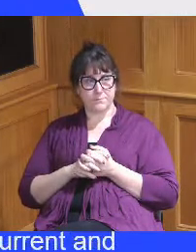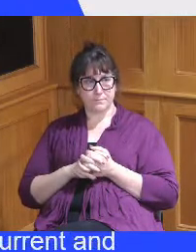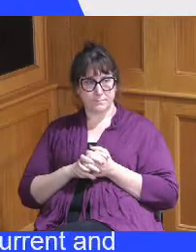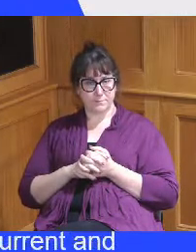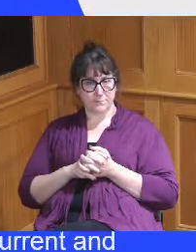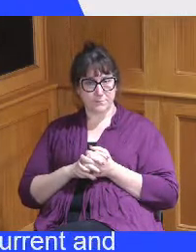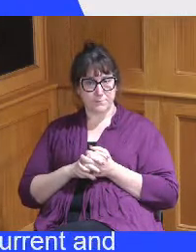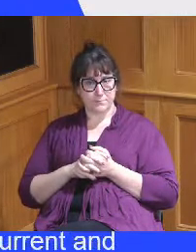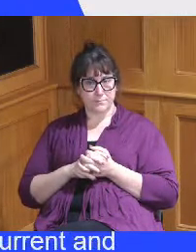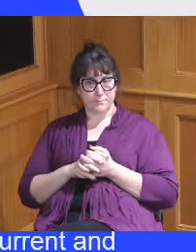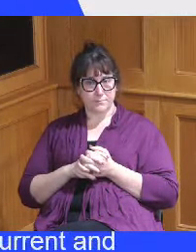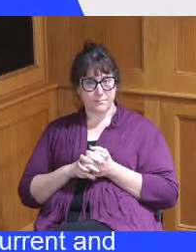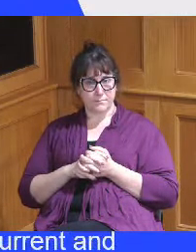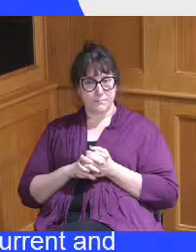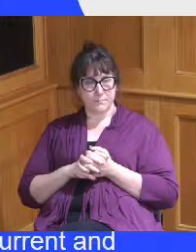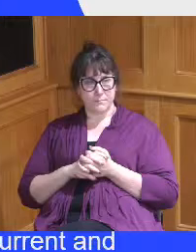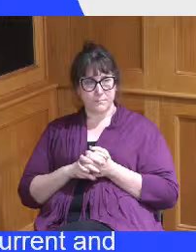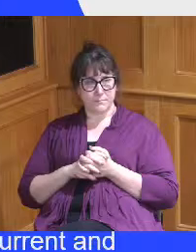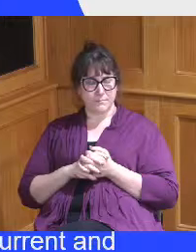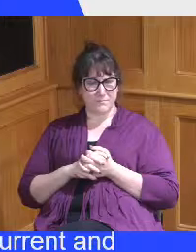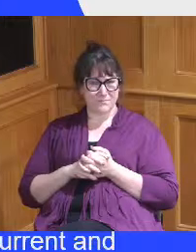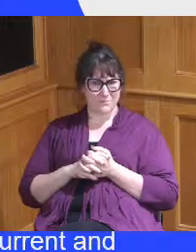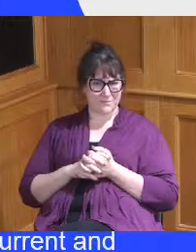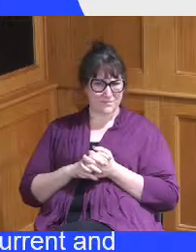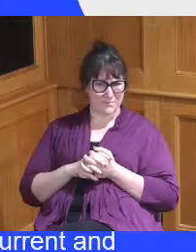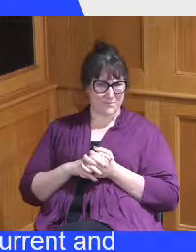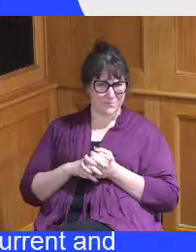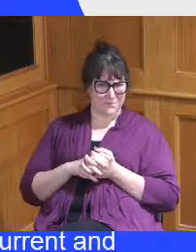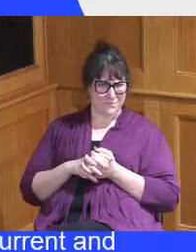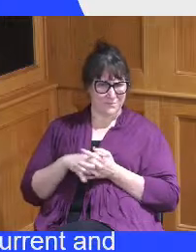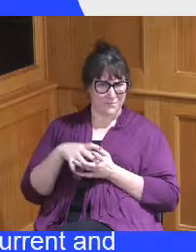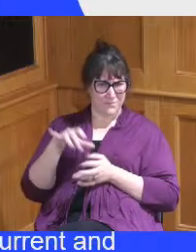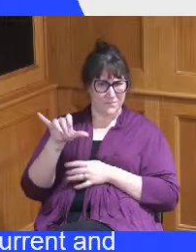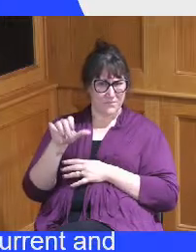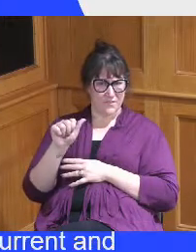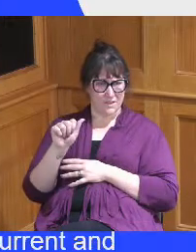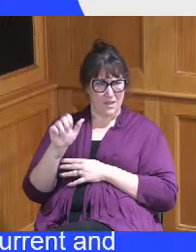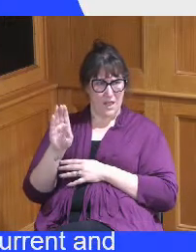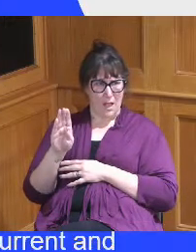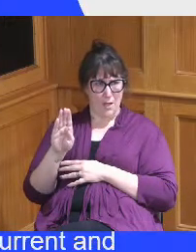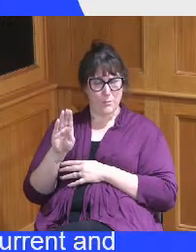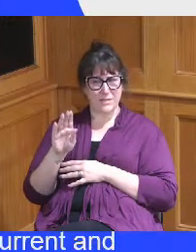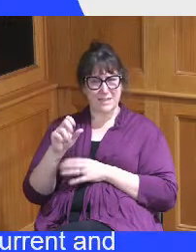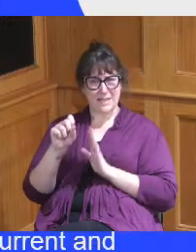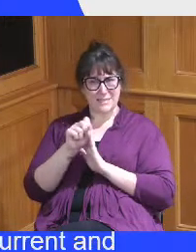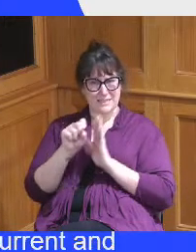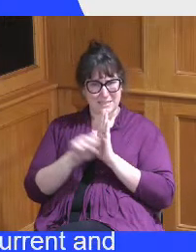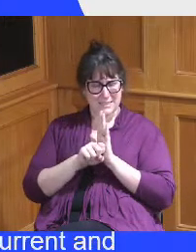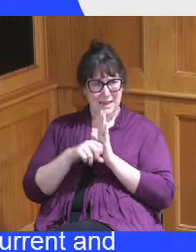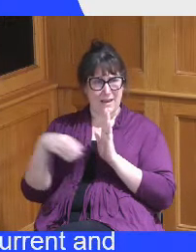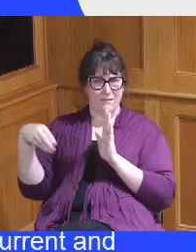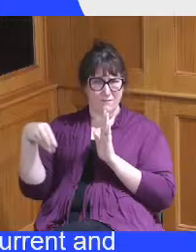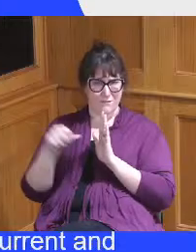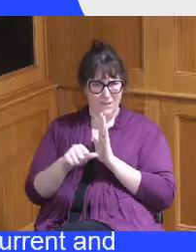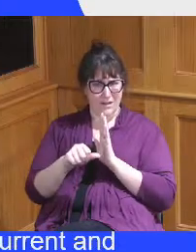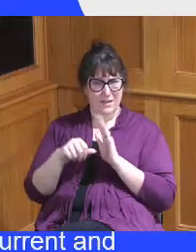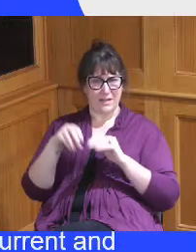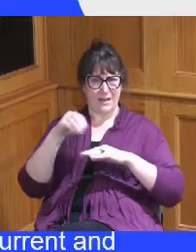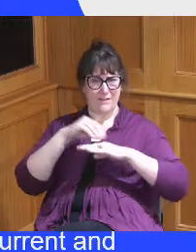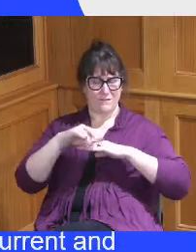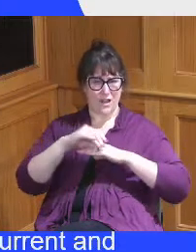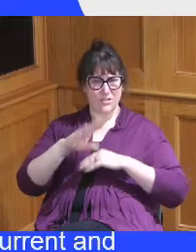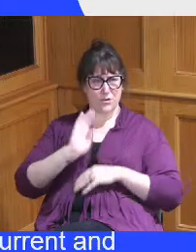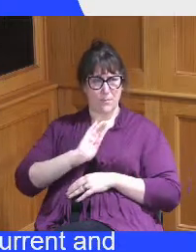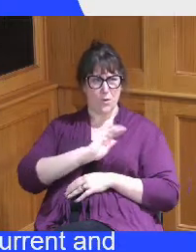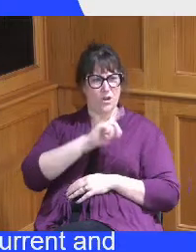So the Hamilton County Youth Advisory Board is a state-funded advisory board. Would you do us the favor